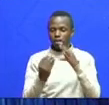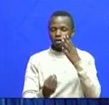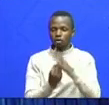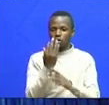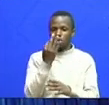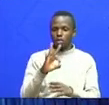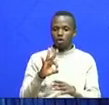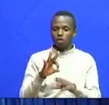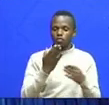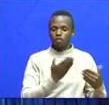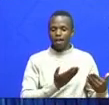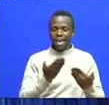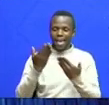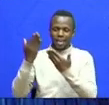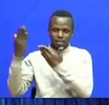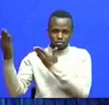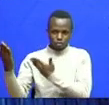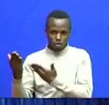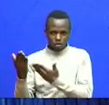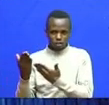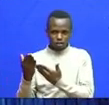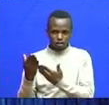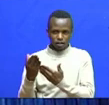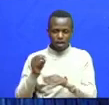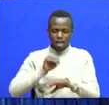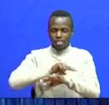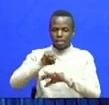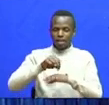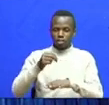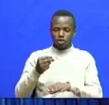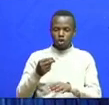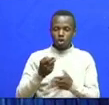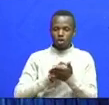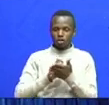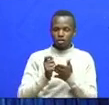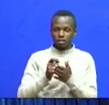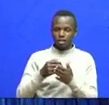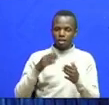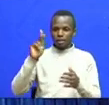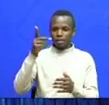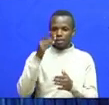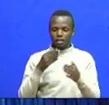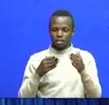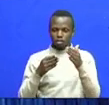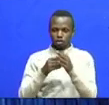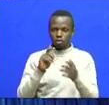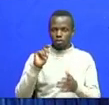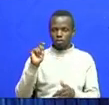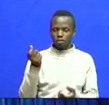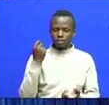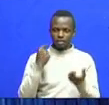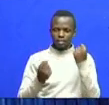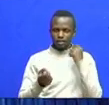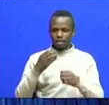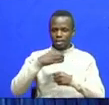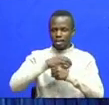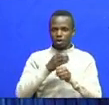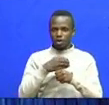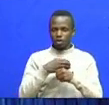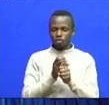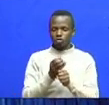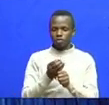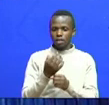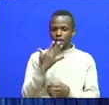of exports. According to the National Treasury, Kenya's top exports include tea, roses, coffee, cut